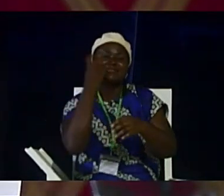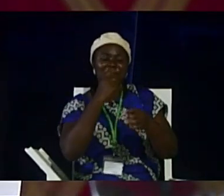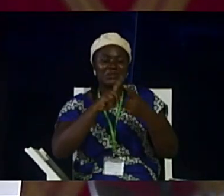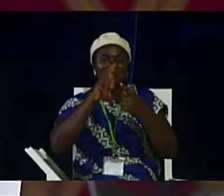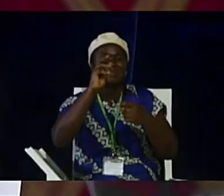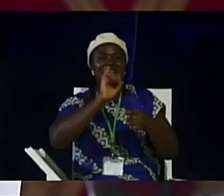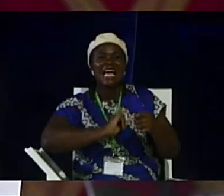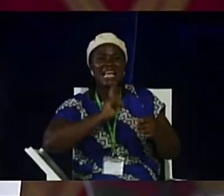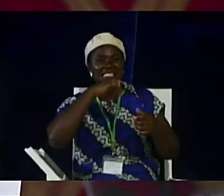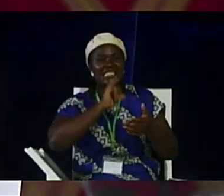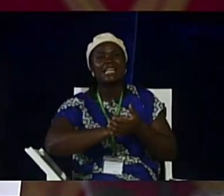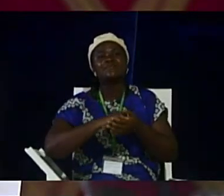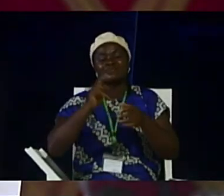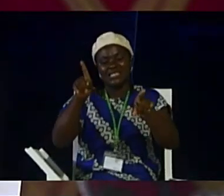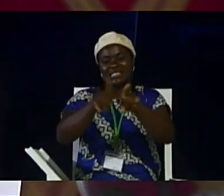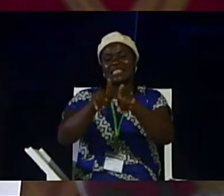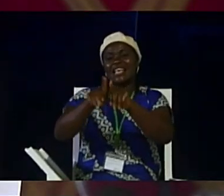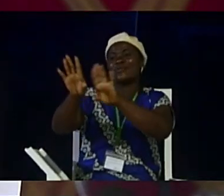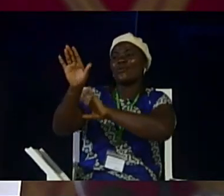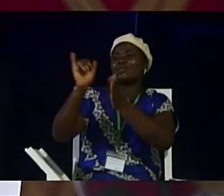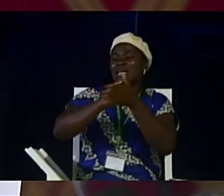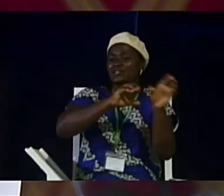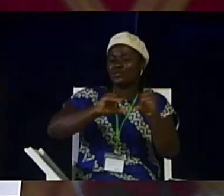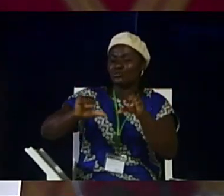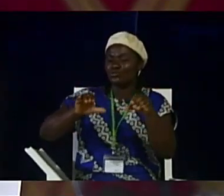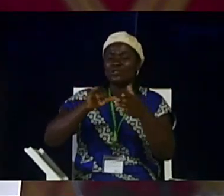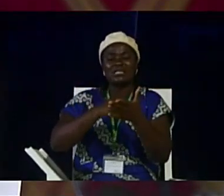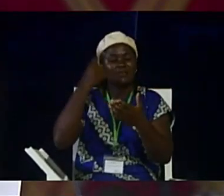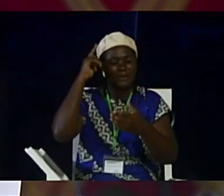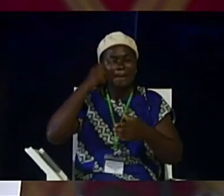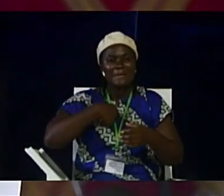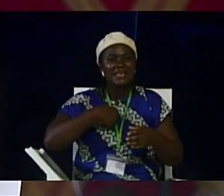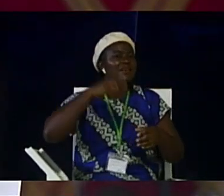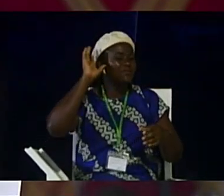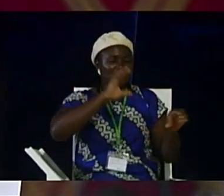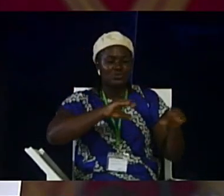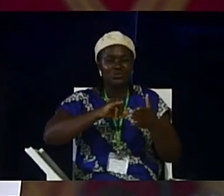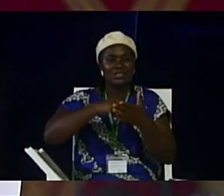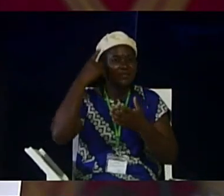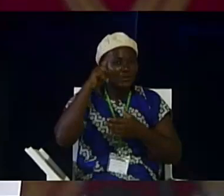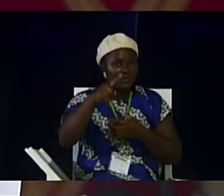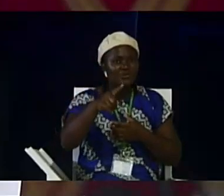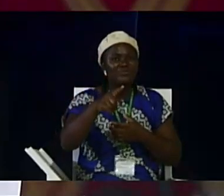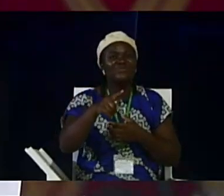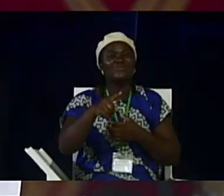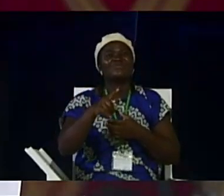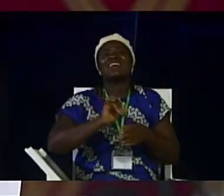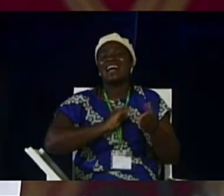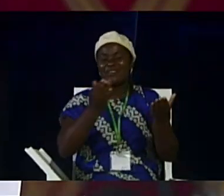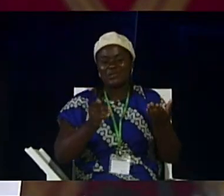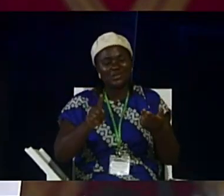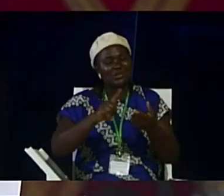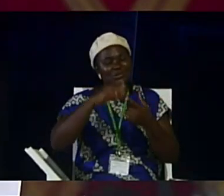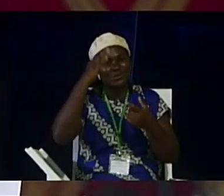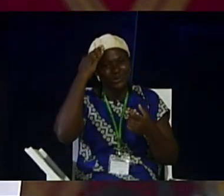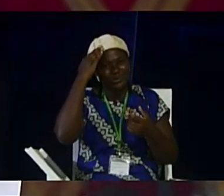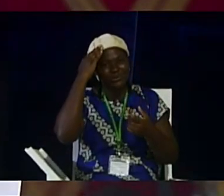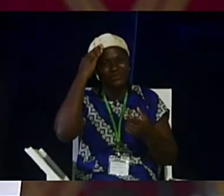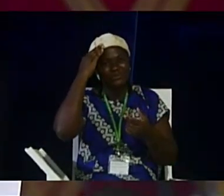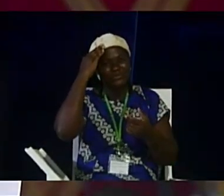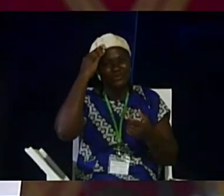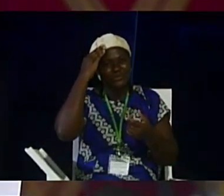said, the same God that did it for me will do it for you. I want you to know he too had a